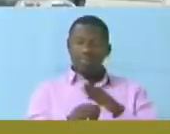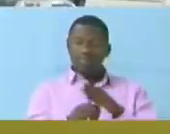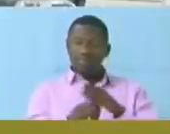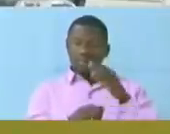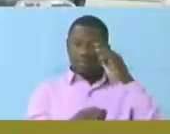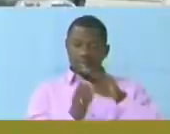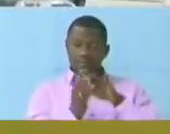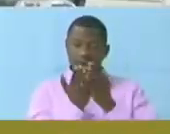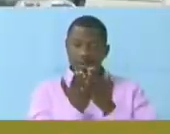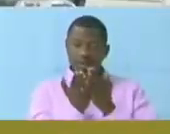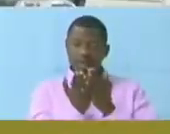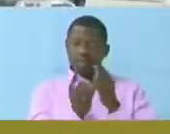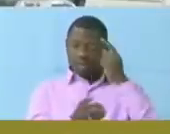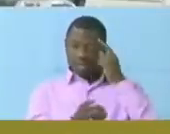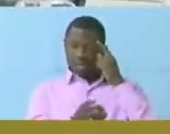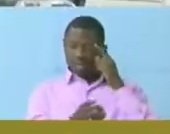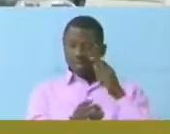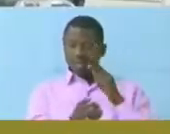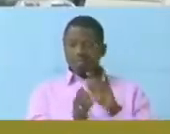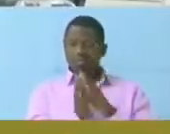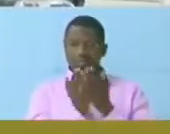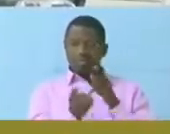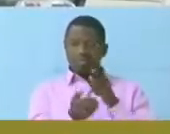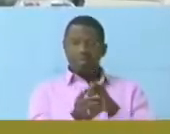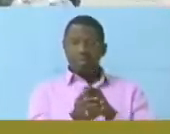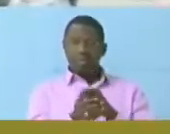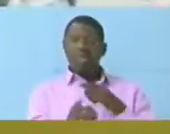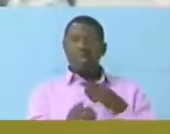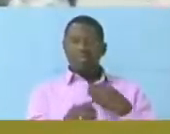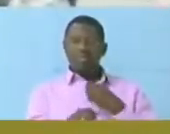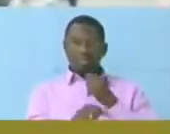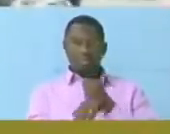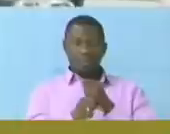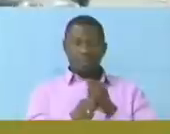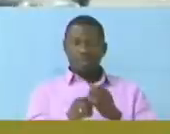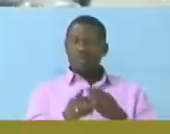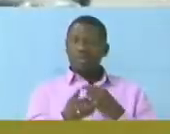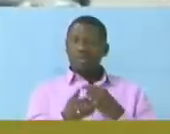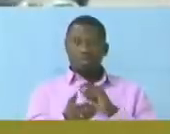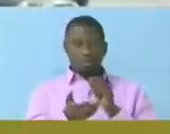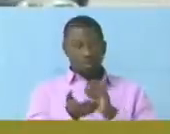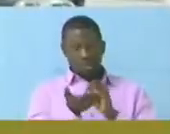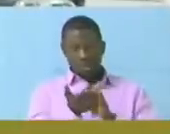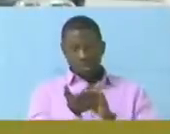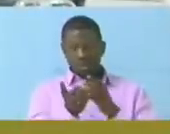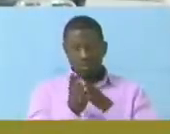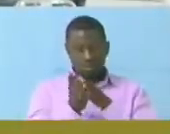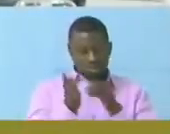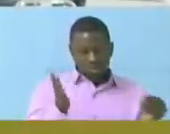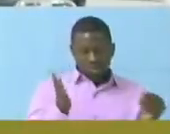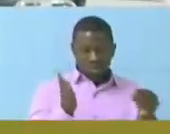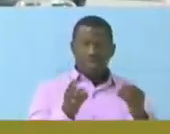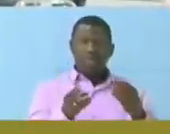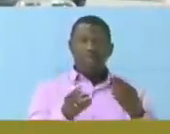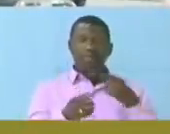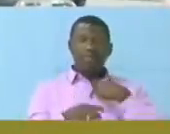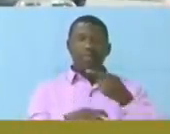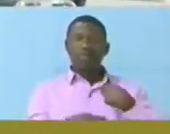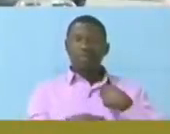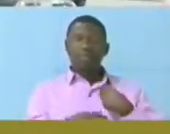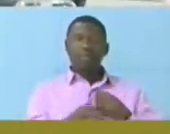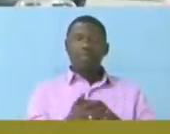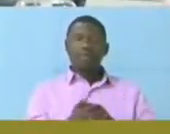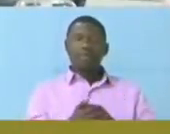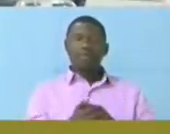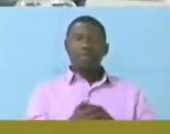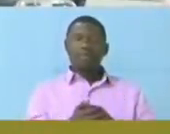were diary in Batinabulokolo. And he made extract for me. To know long I could do this affair, kept the diary in Kolo. I kept that. That